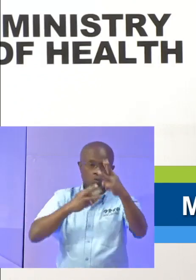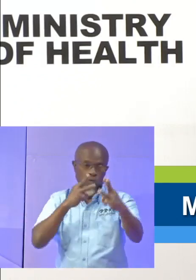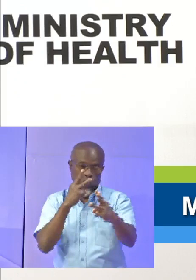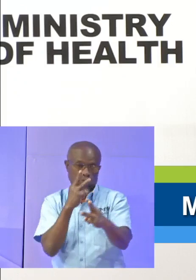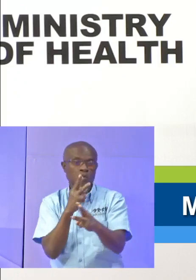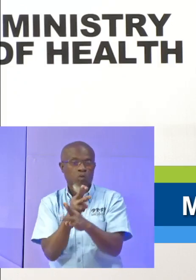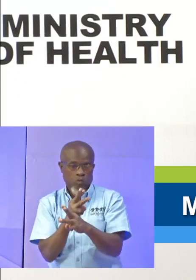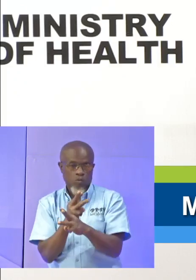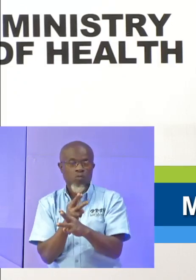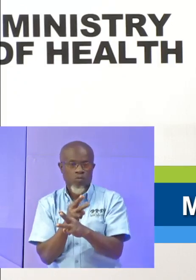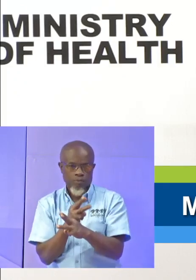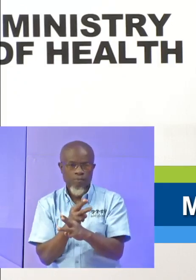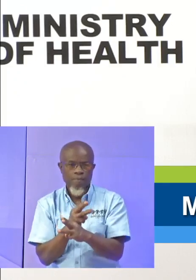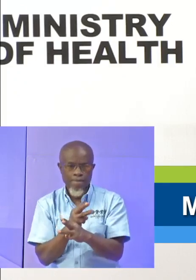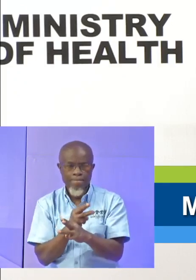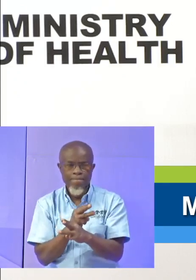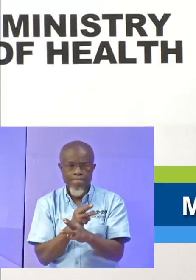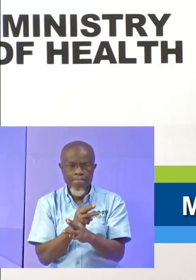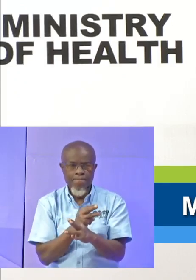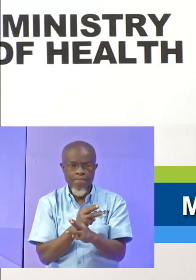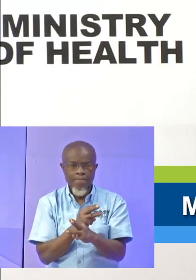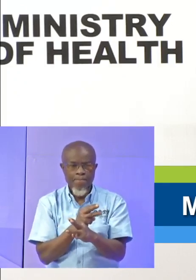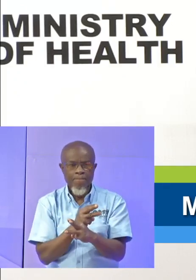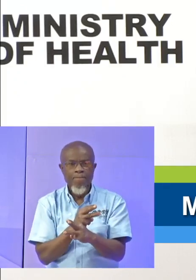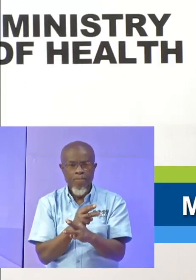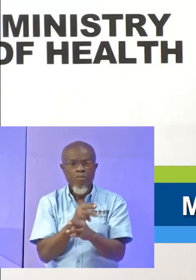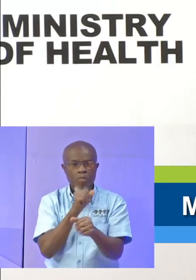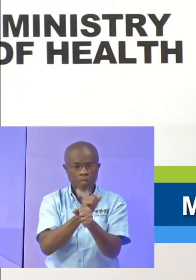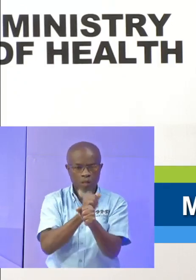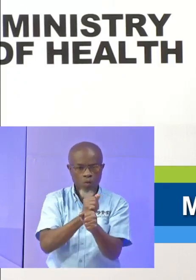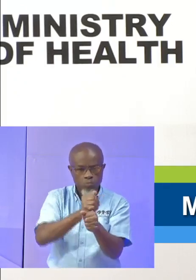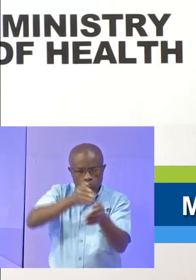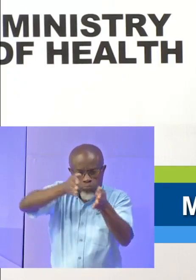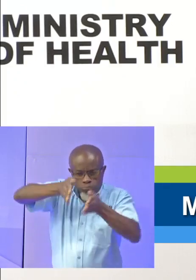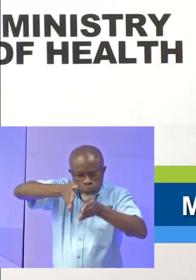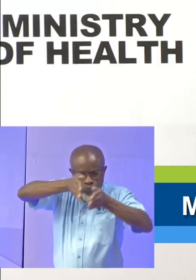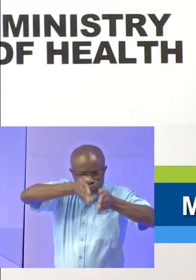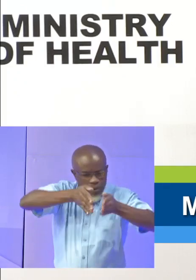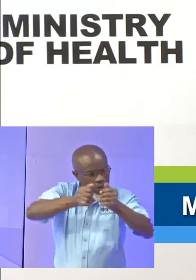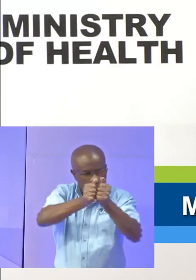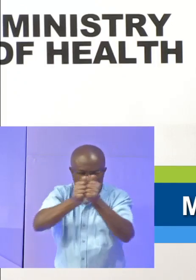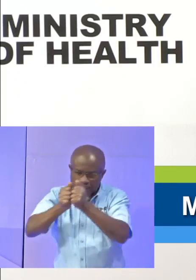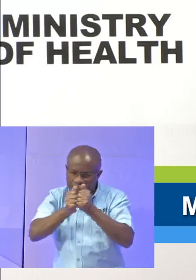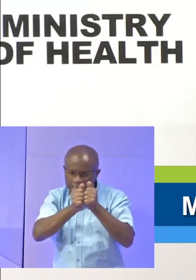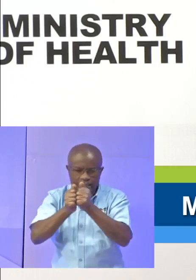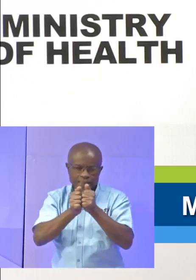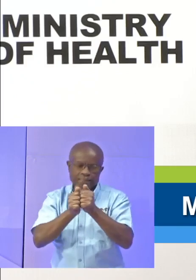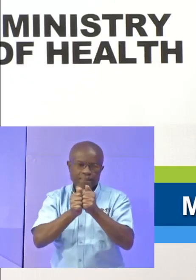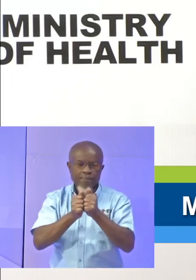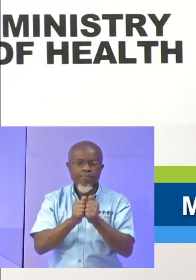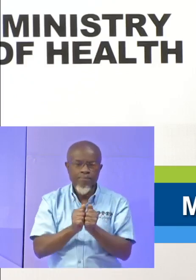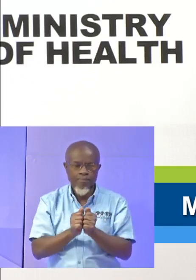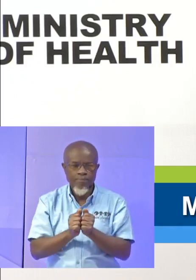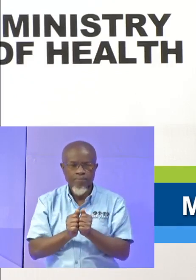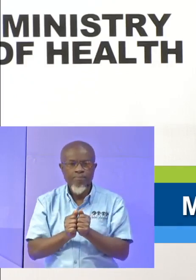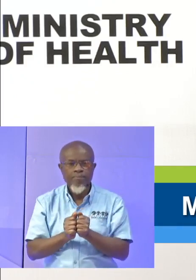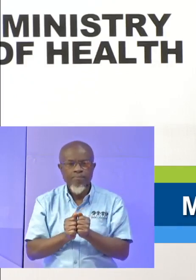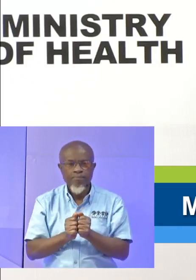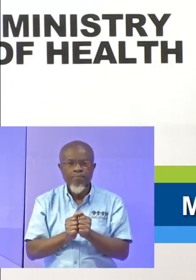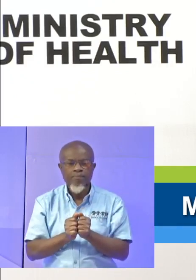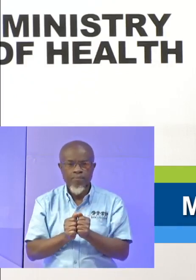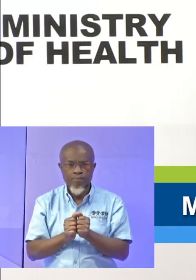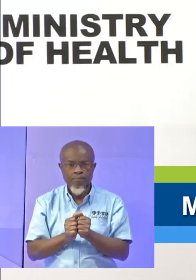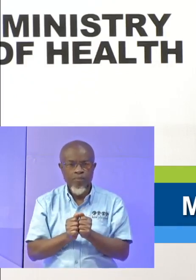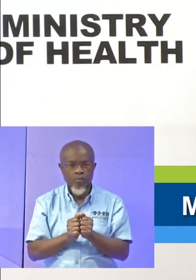of Record, and that's because they worked in parallel. So those authorities had their teams, as well as the WHO had their